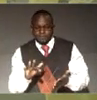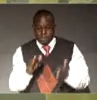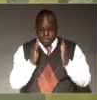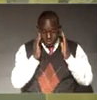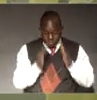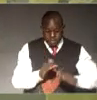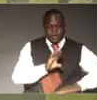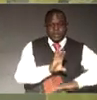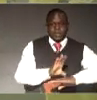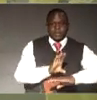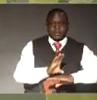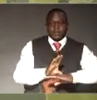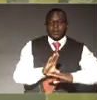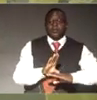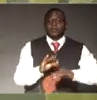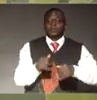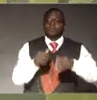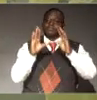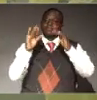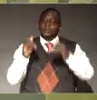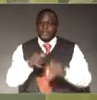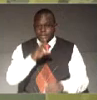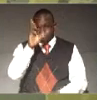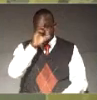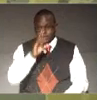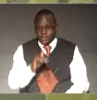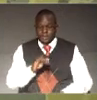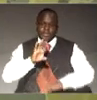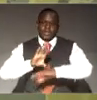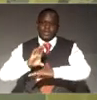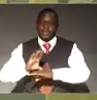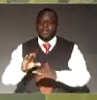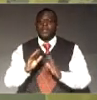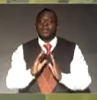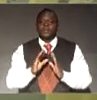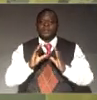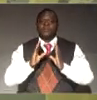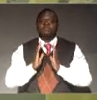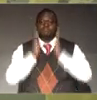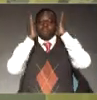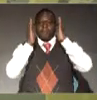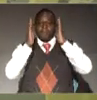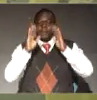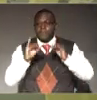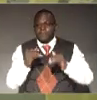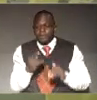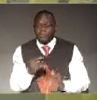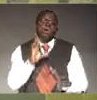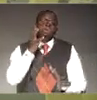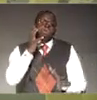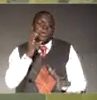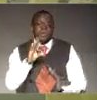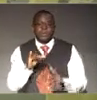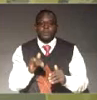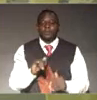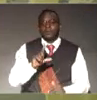Mother Church. Now, during the celebration at Rubaga Cathedral, the Archbishop Kampala, Reverend Dr. Cyprian Kizito Lwanga, called